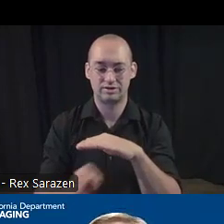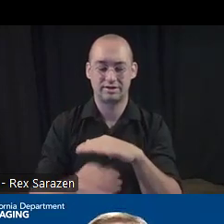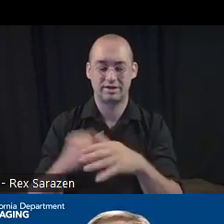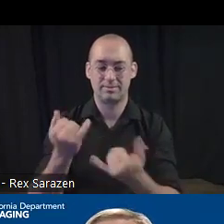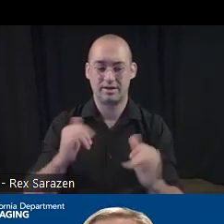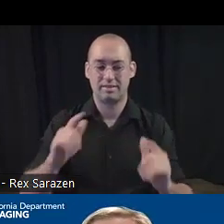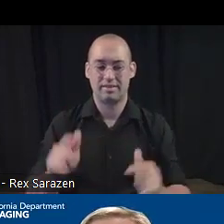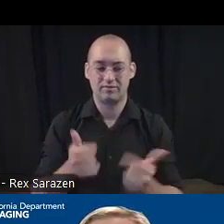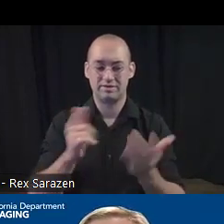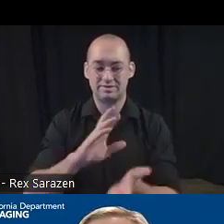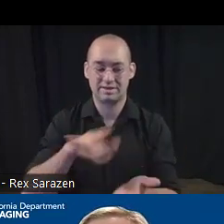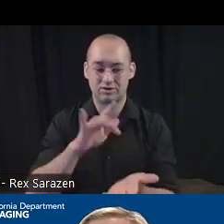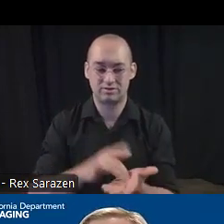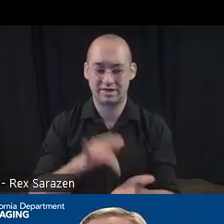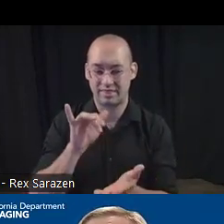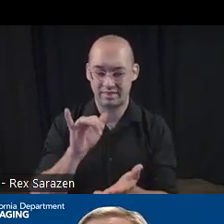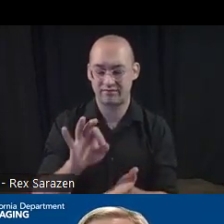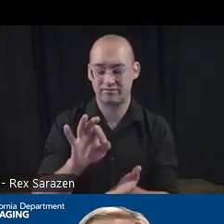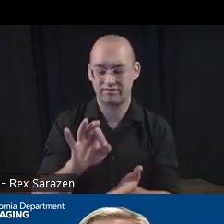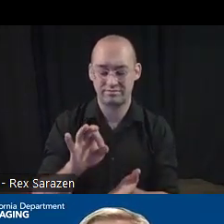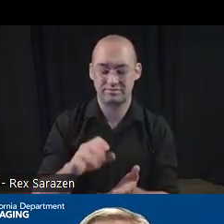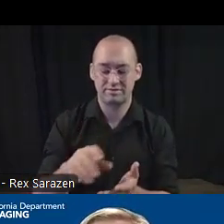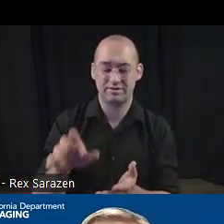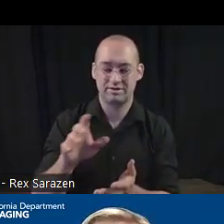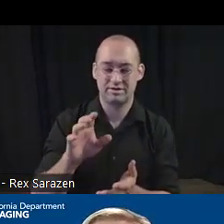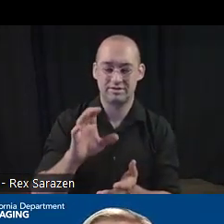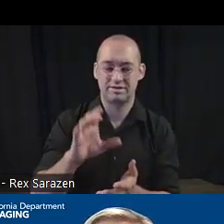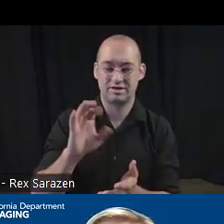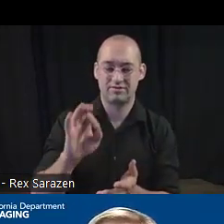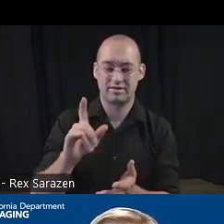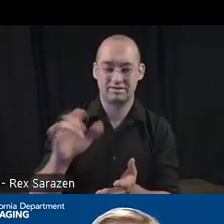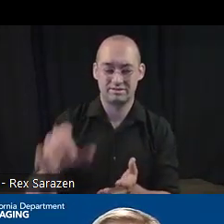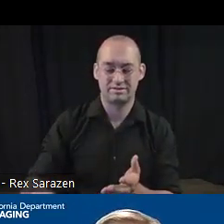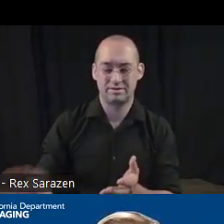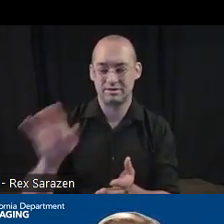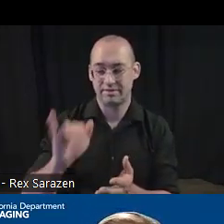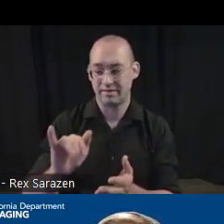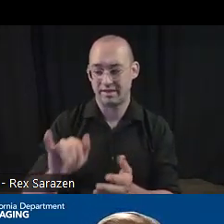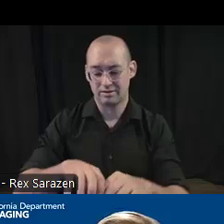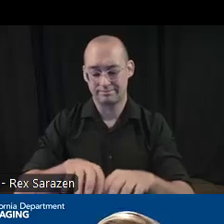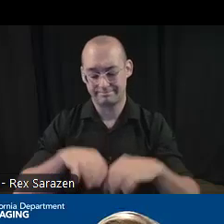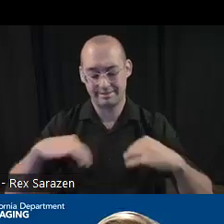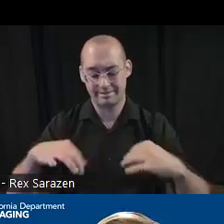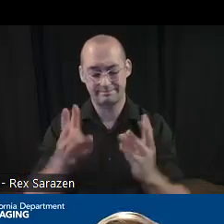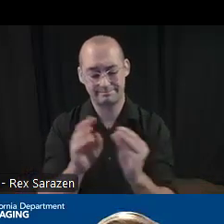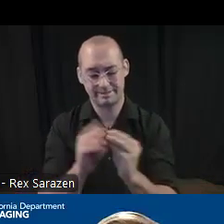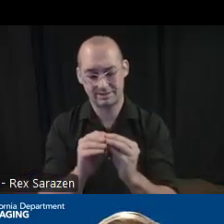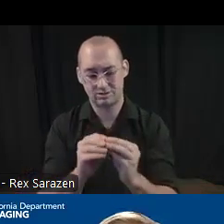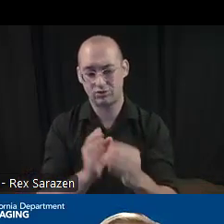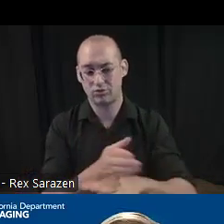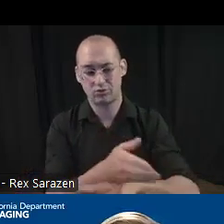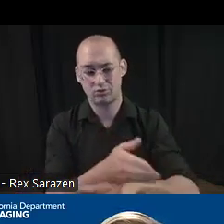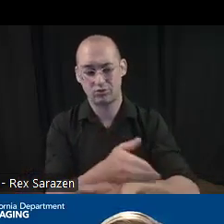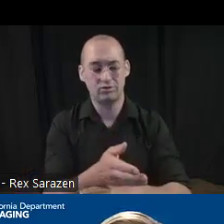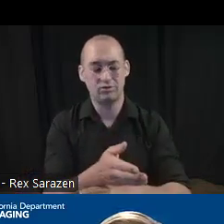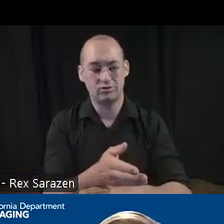So this steering committee met 10 times over the course of about 2 years. We conducted 80